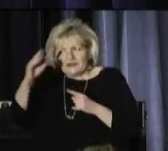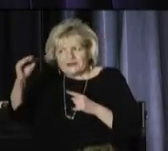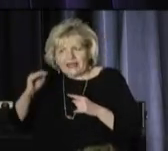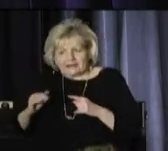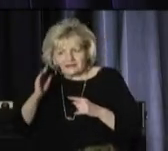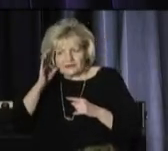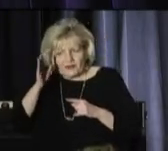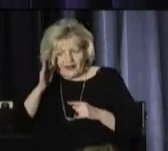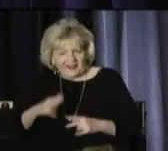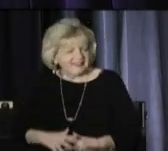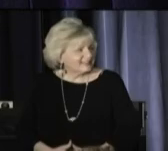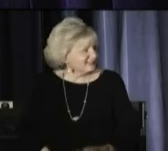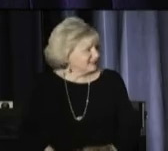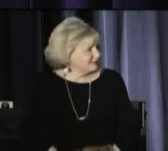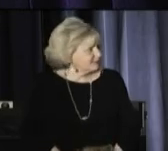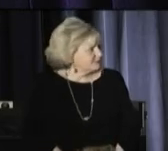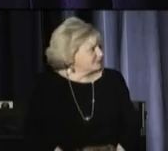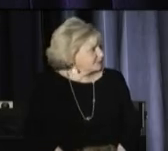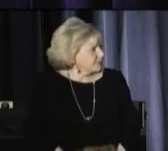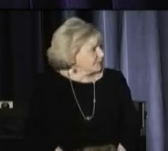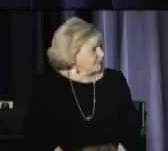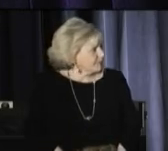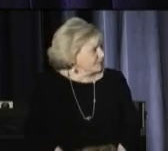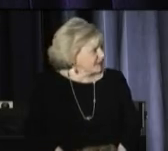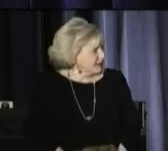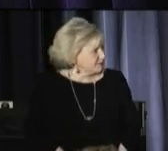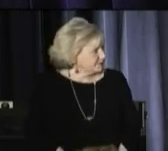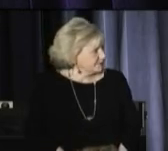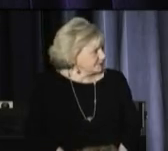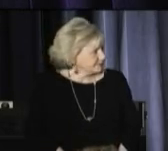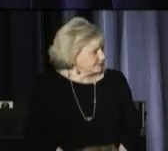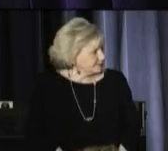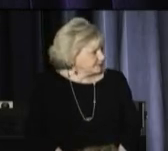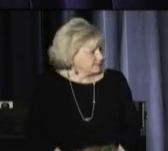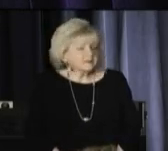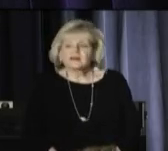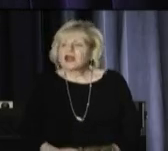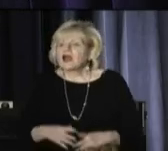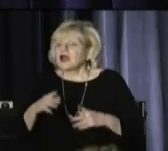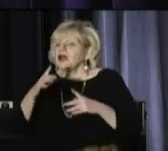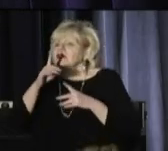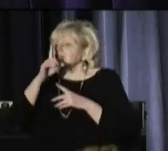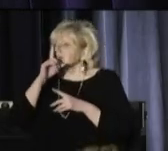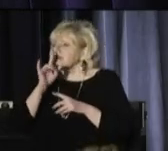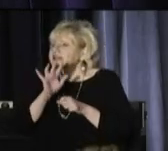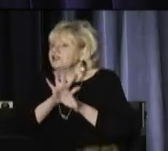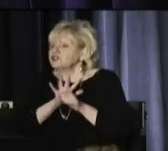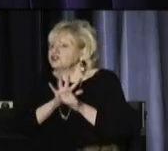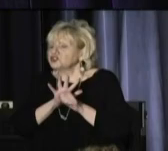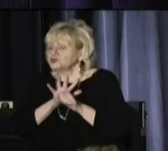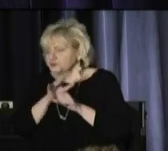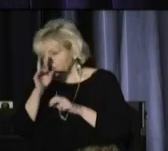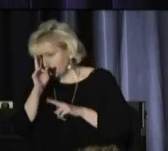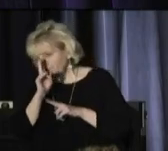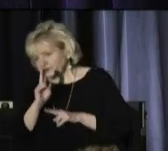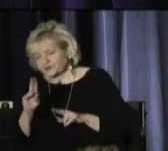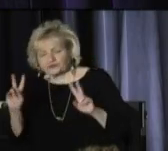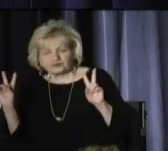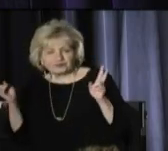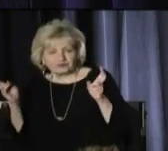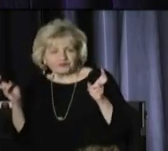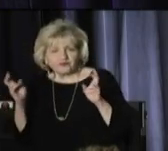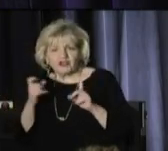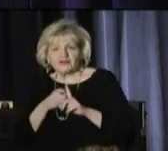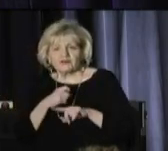Okay, let's see. So the dedication is titled,